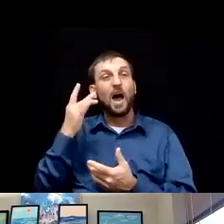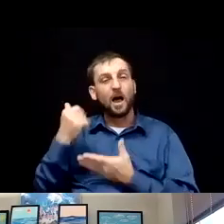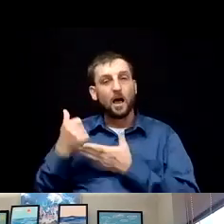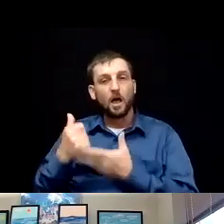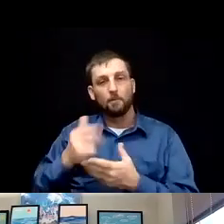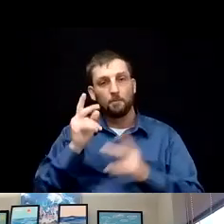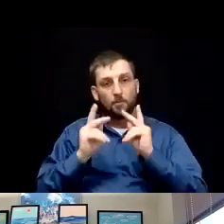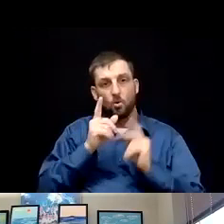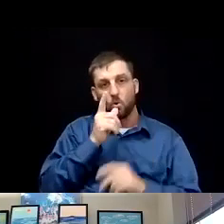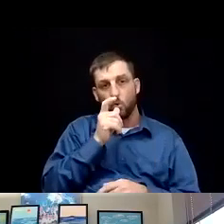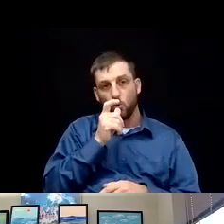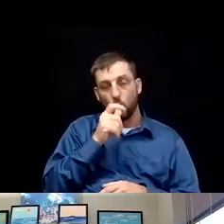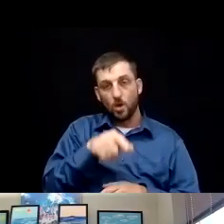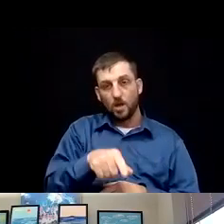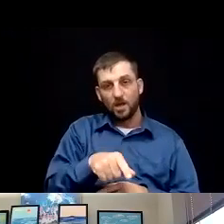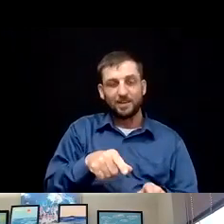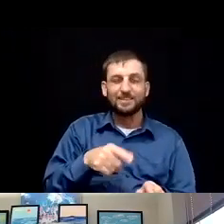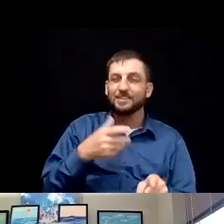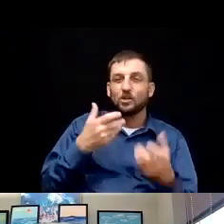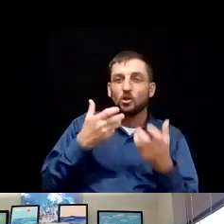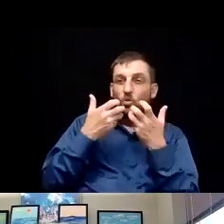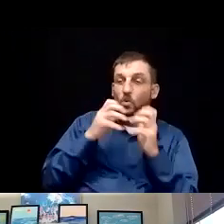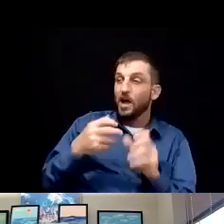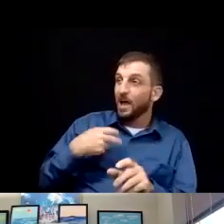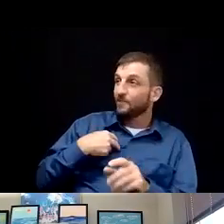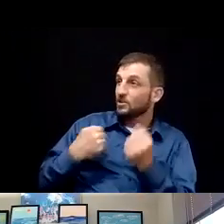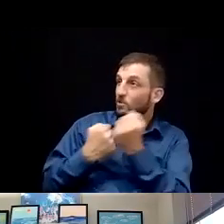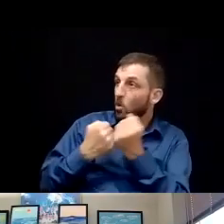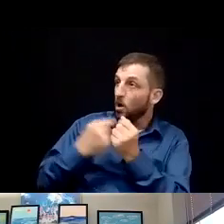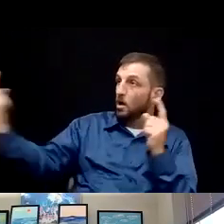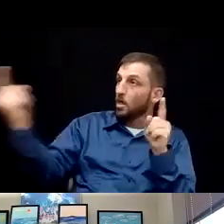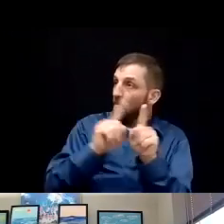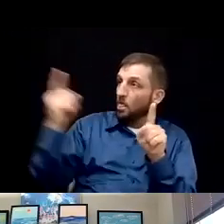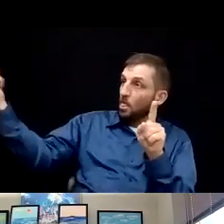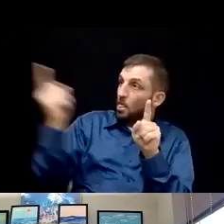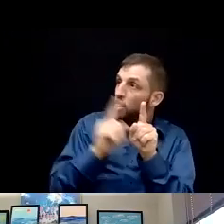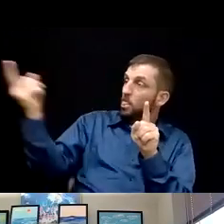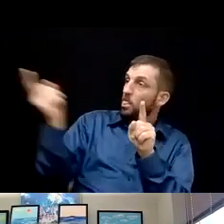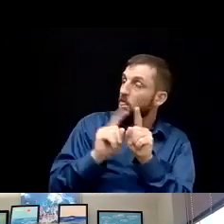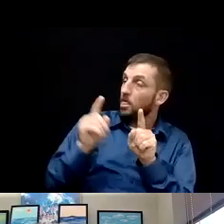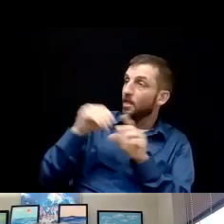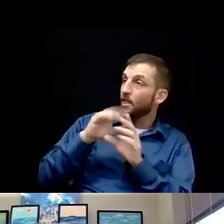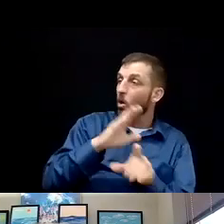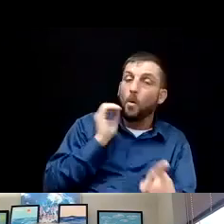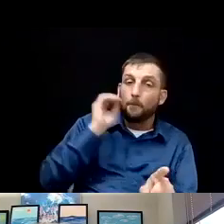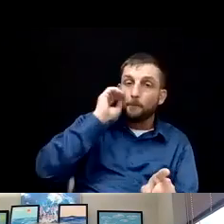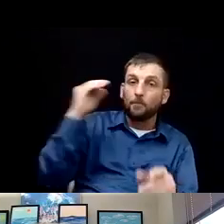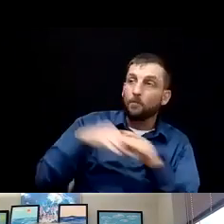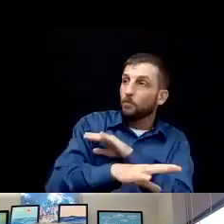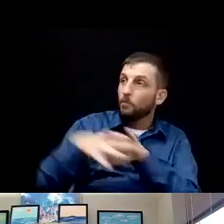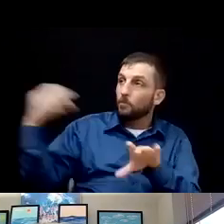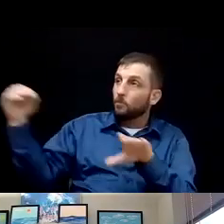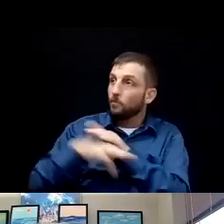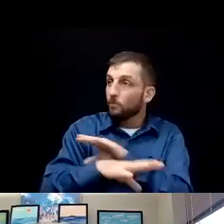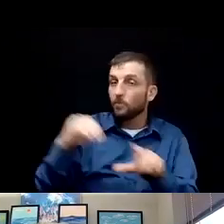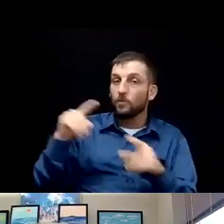weren't comfortable having direct support staff in and out of their home. We've also done, looked at not